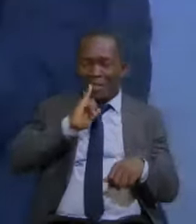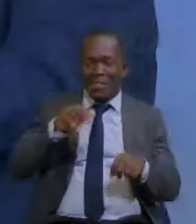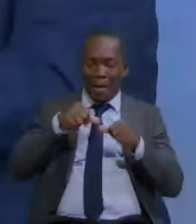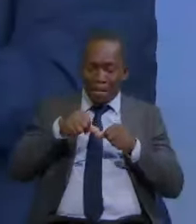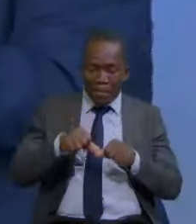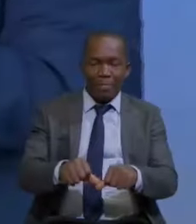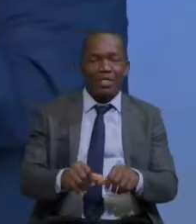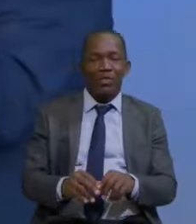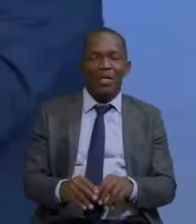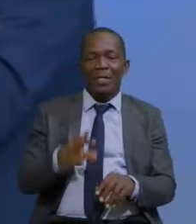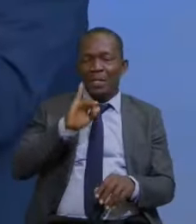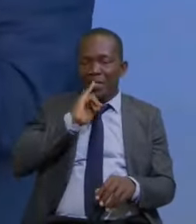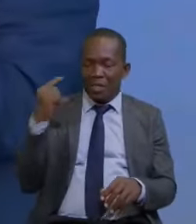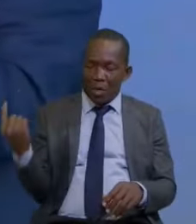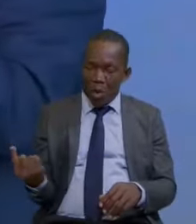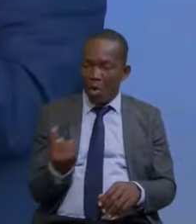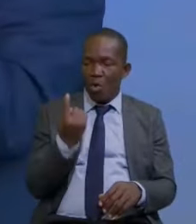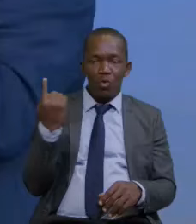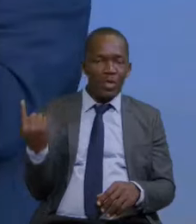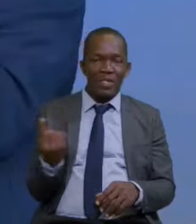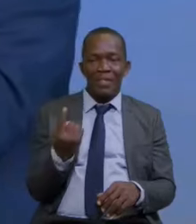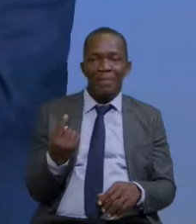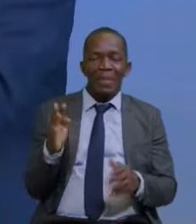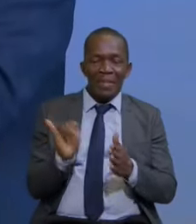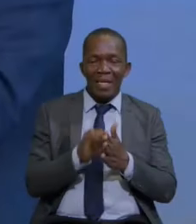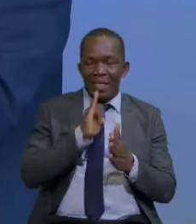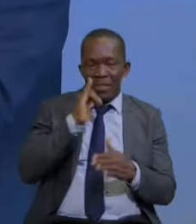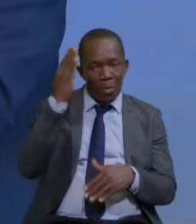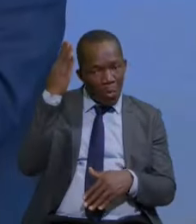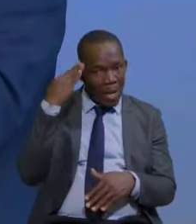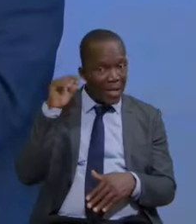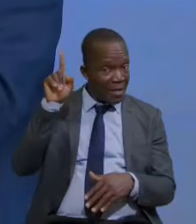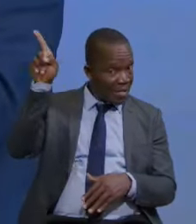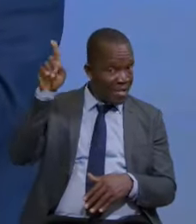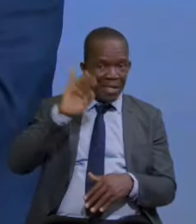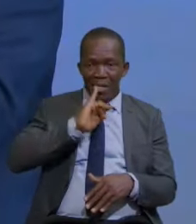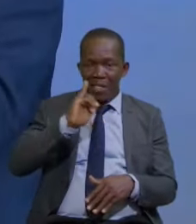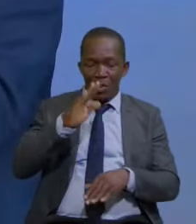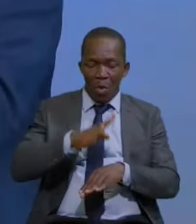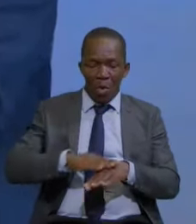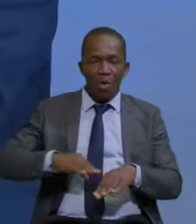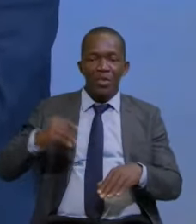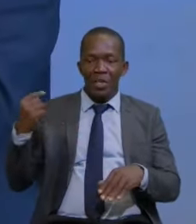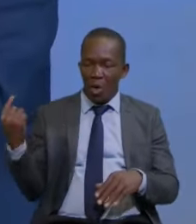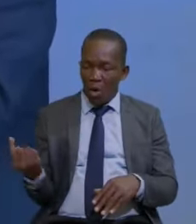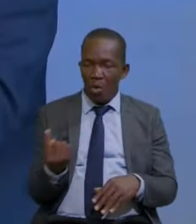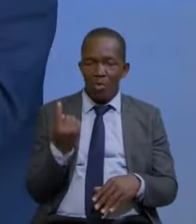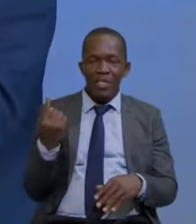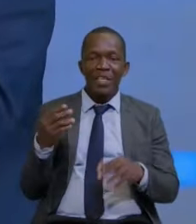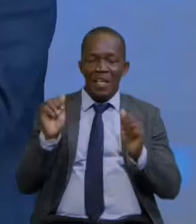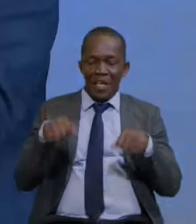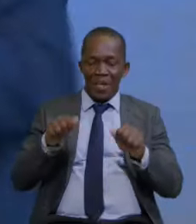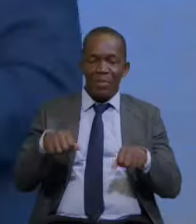the always able Savior, always mighty Savior, always